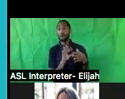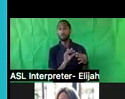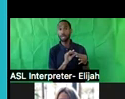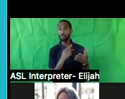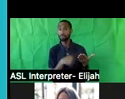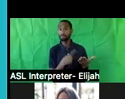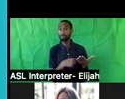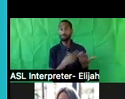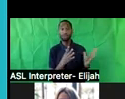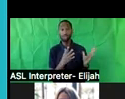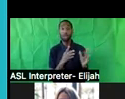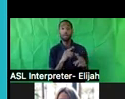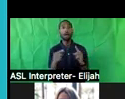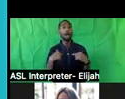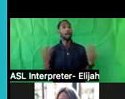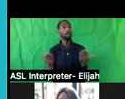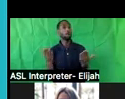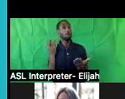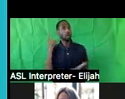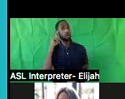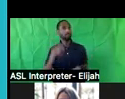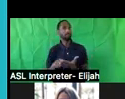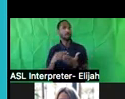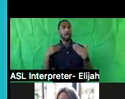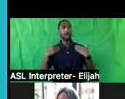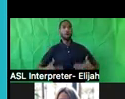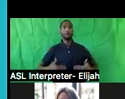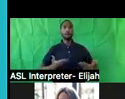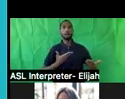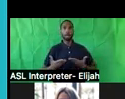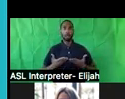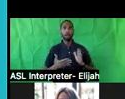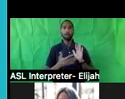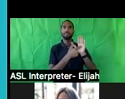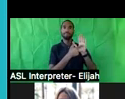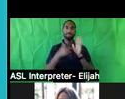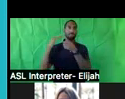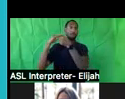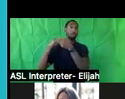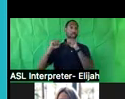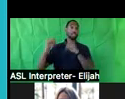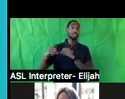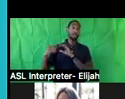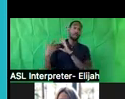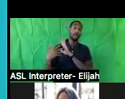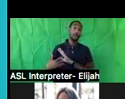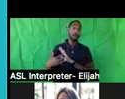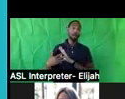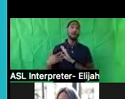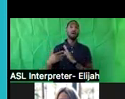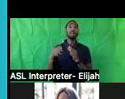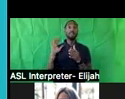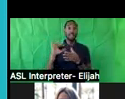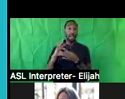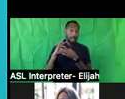here out of a recognition that as our bodies carry the marks of the oppressive systems we gather to upend, that connecting